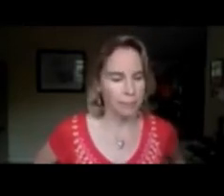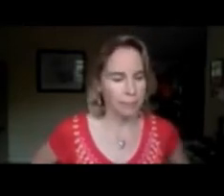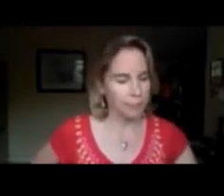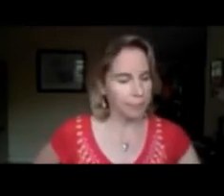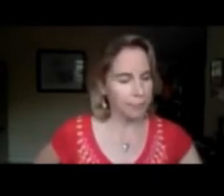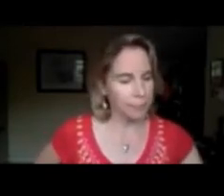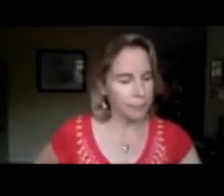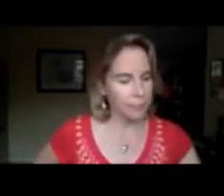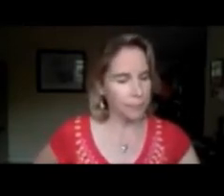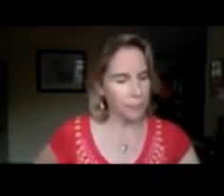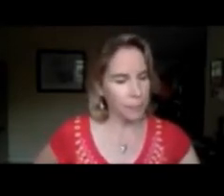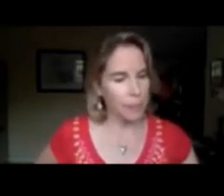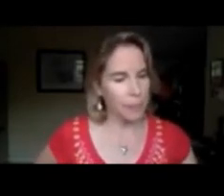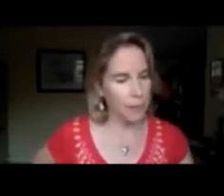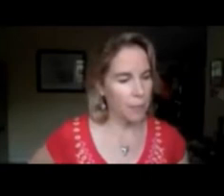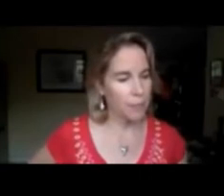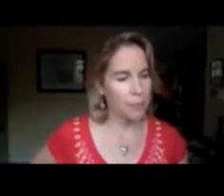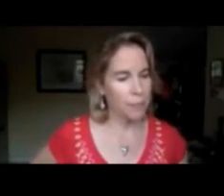ban.